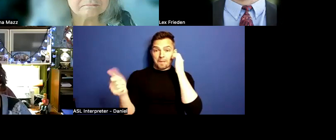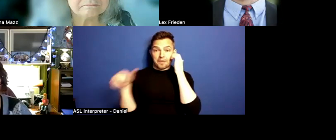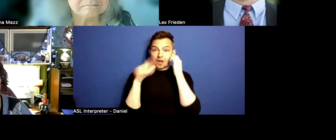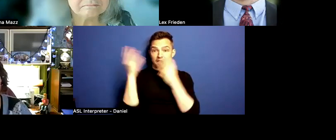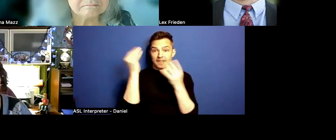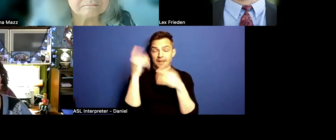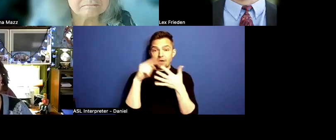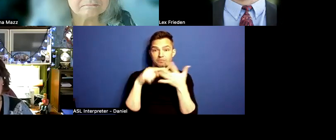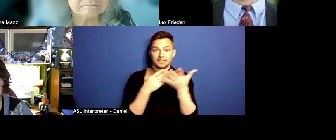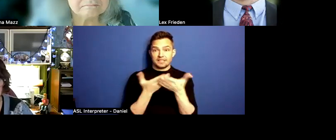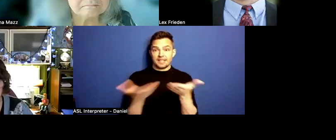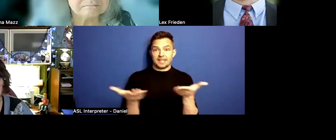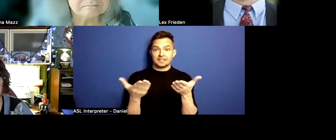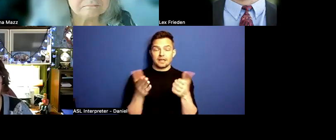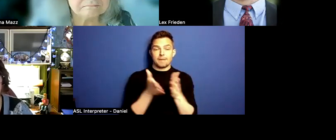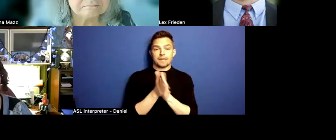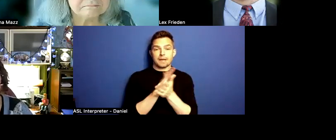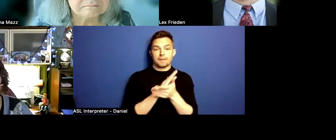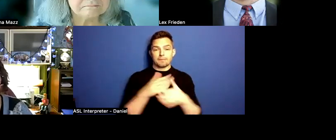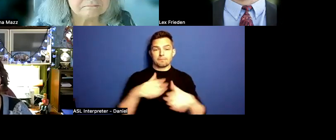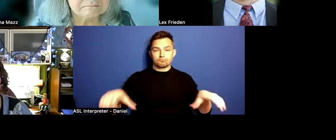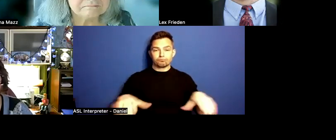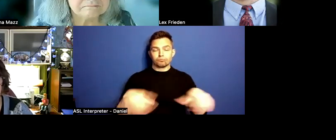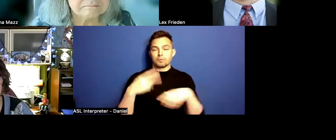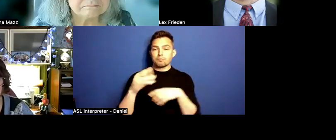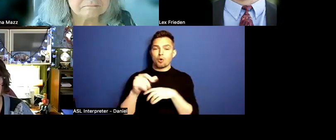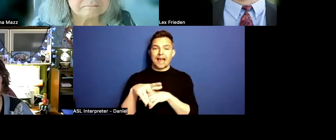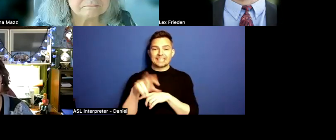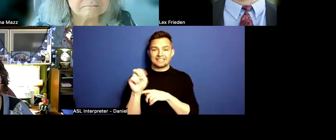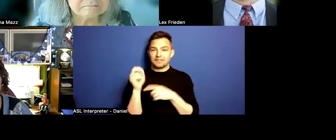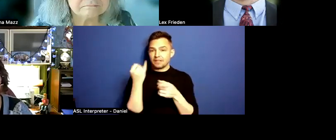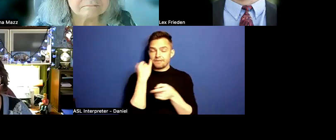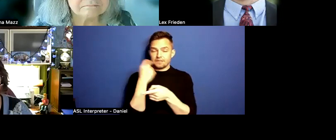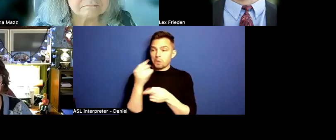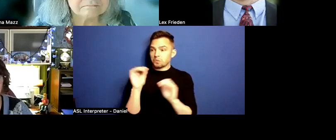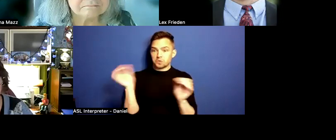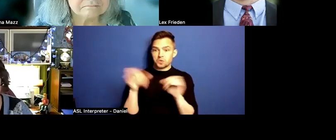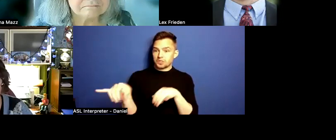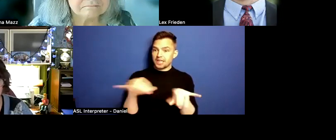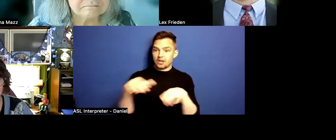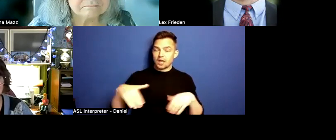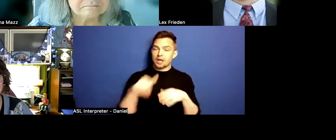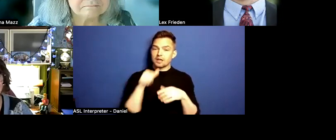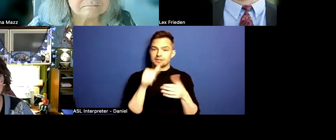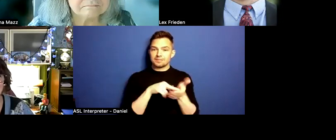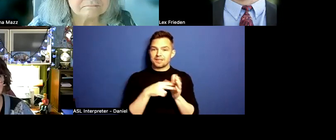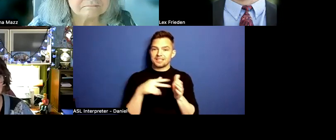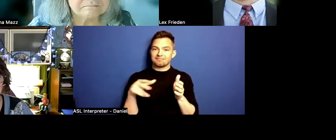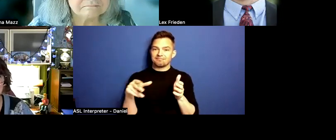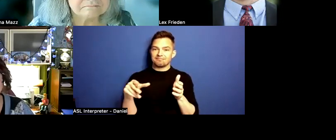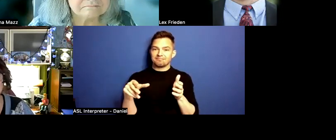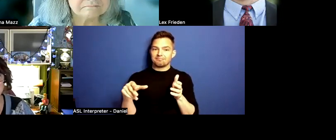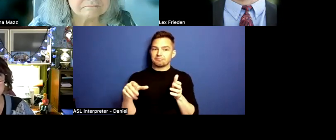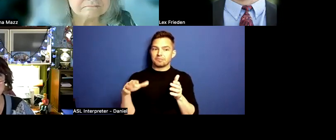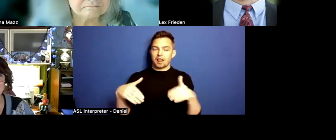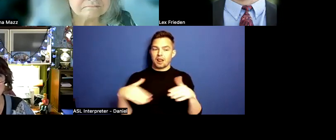about these things in proactively and saying just because there isn't a standard doesn't mean, there's guidance that